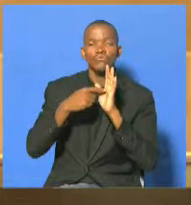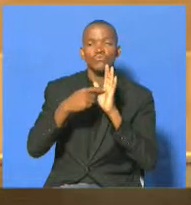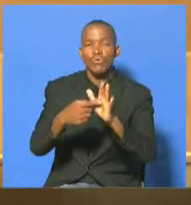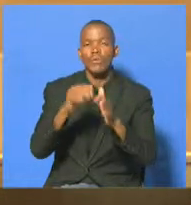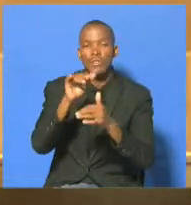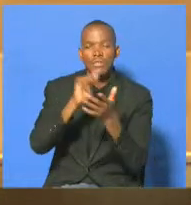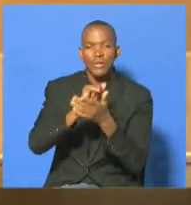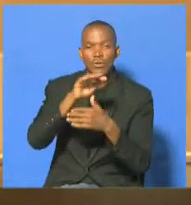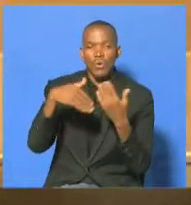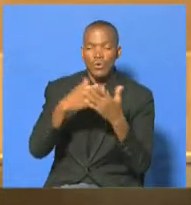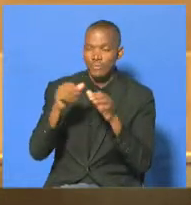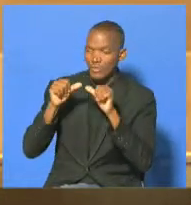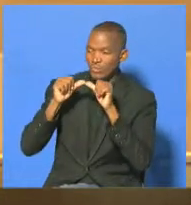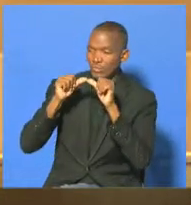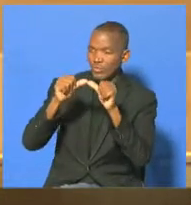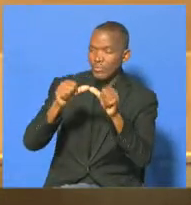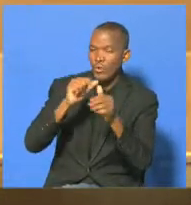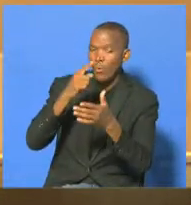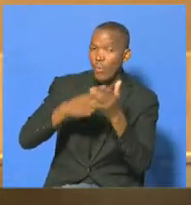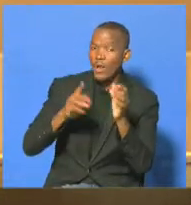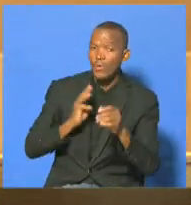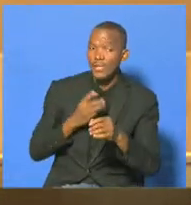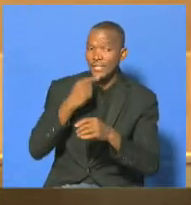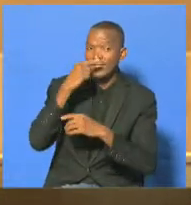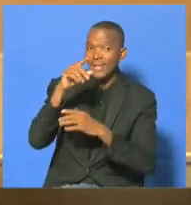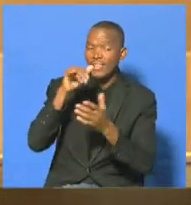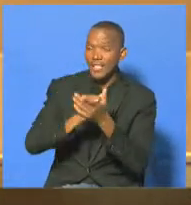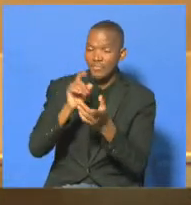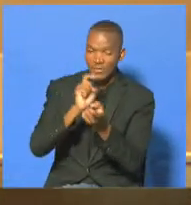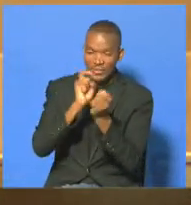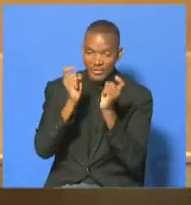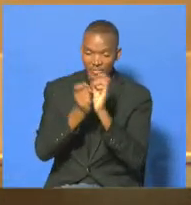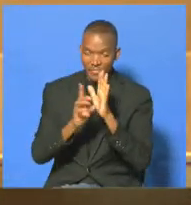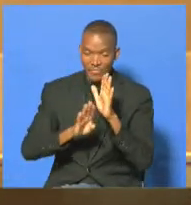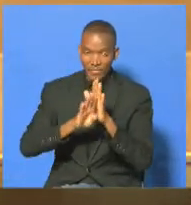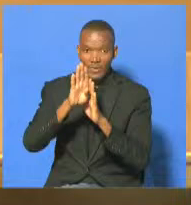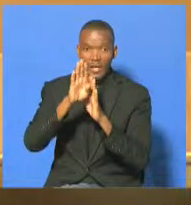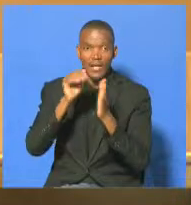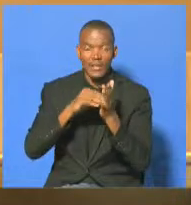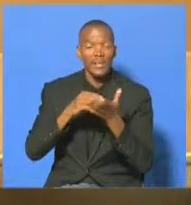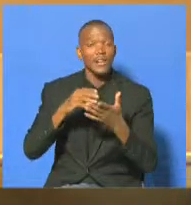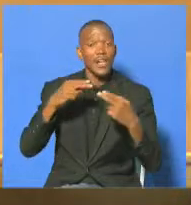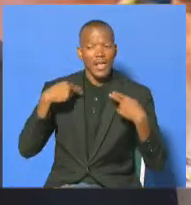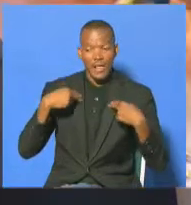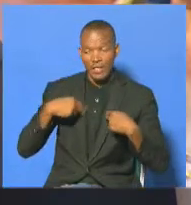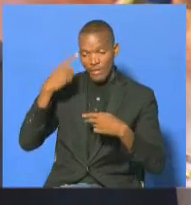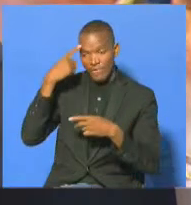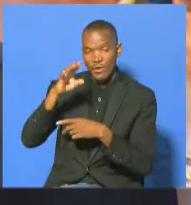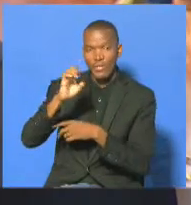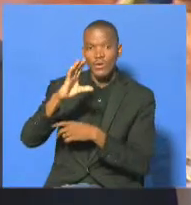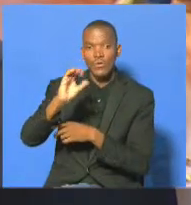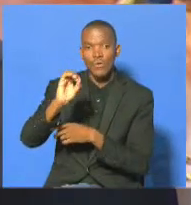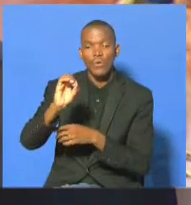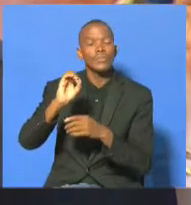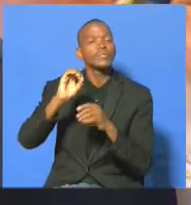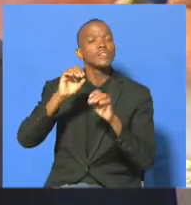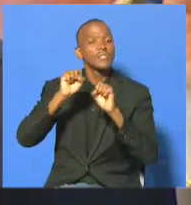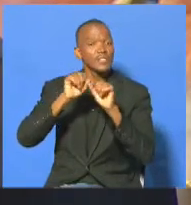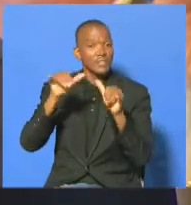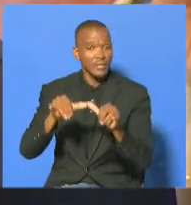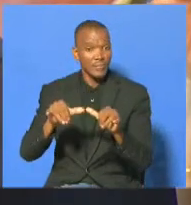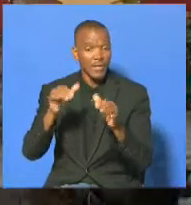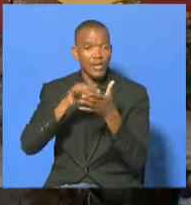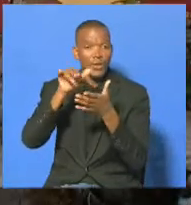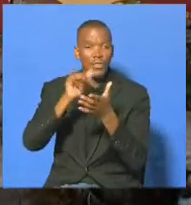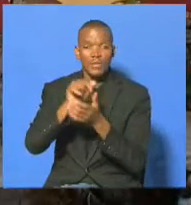or even regenerate biological diversity and health of ecosystems. Experts hold the need for a shift